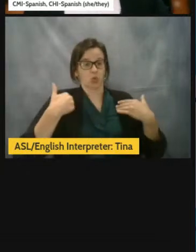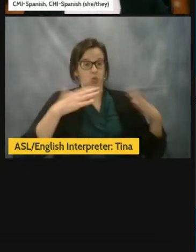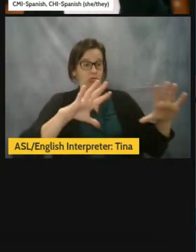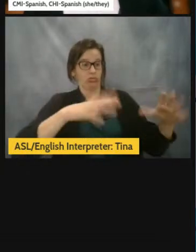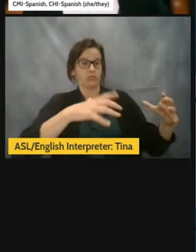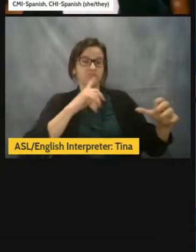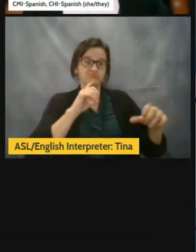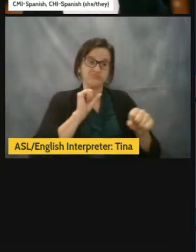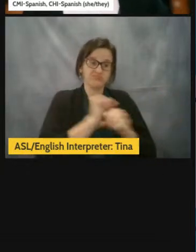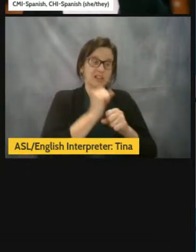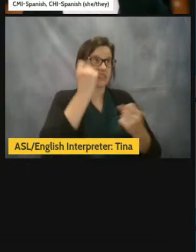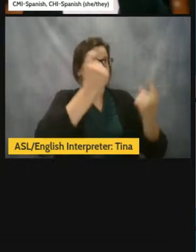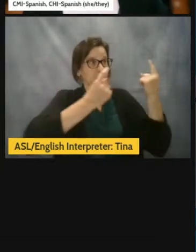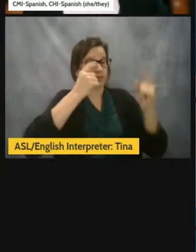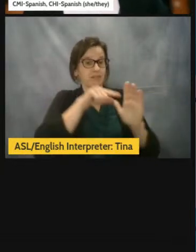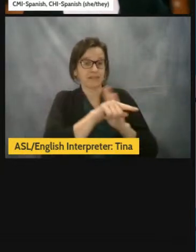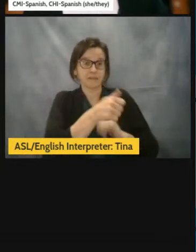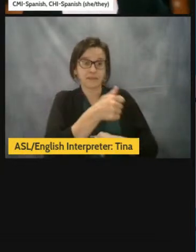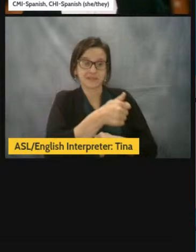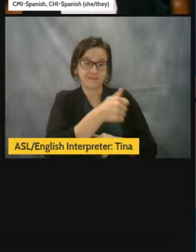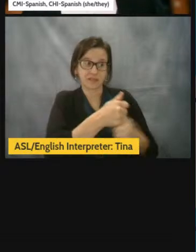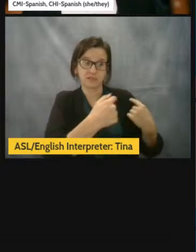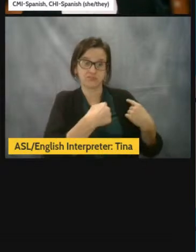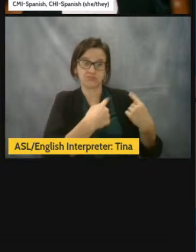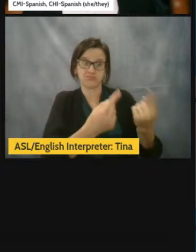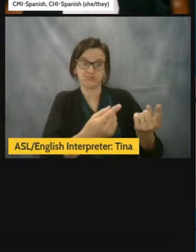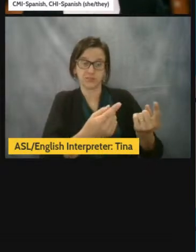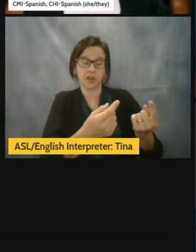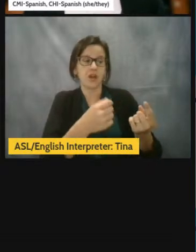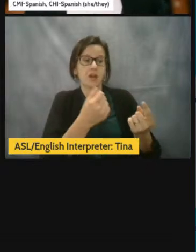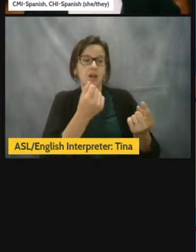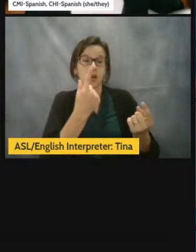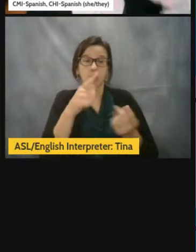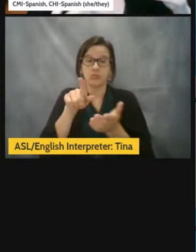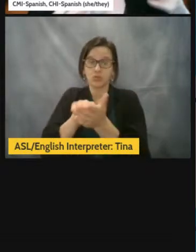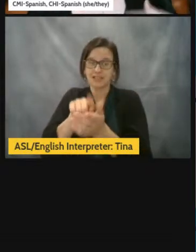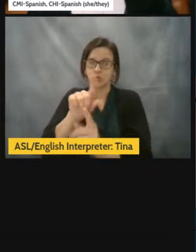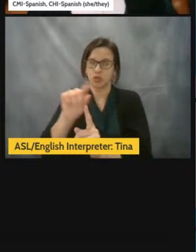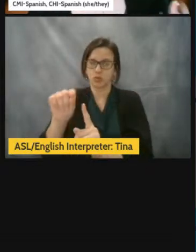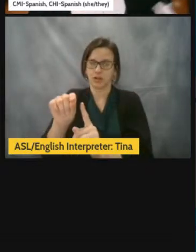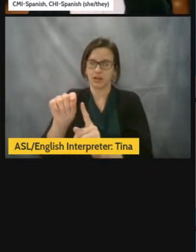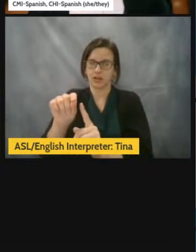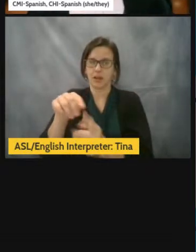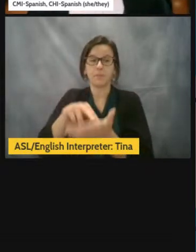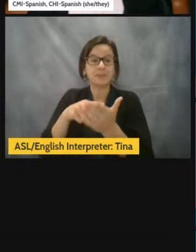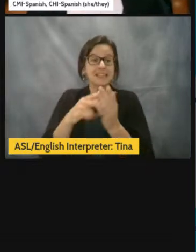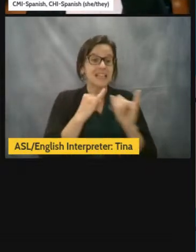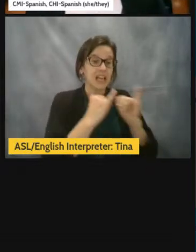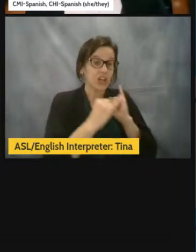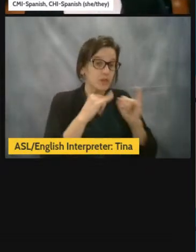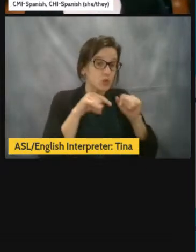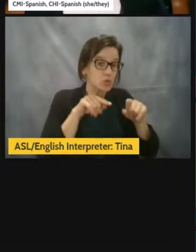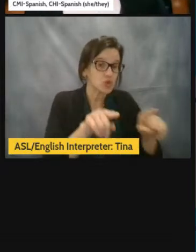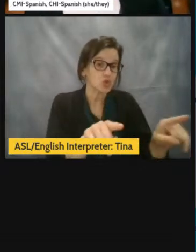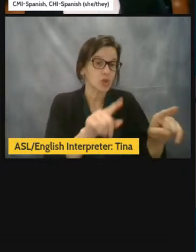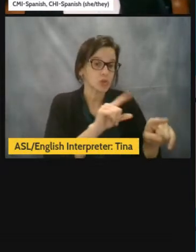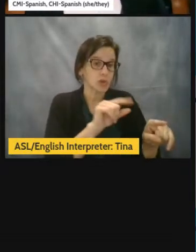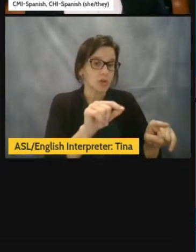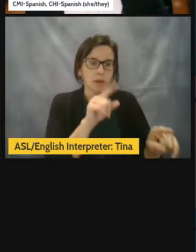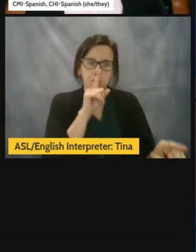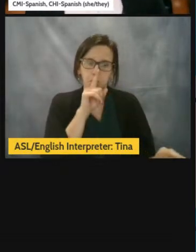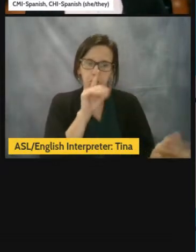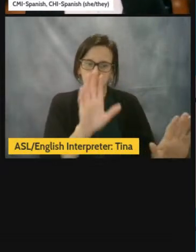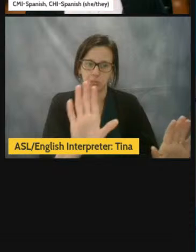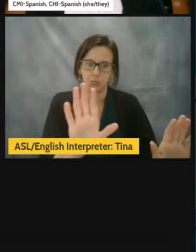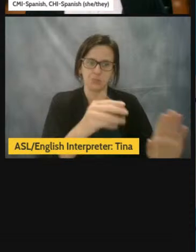2020 study. So again, that's when the study was published, not when they collected their data. So still